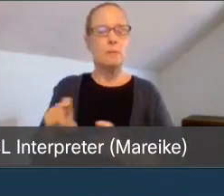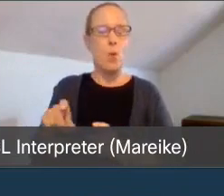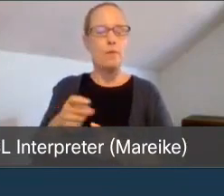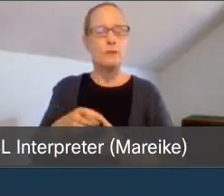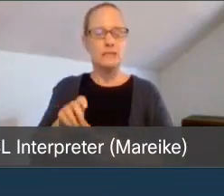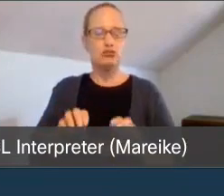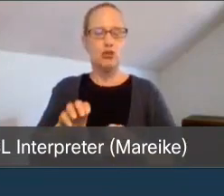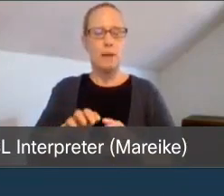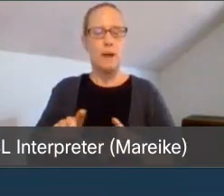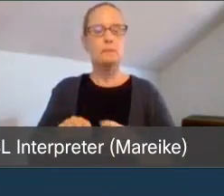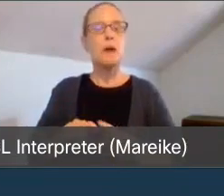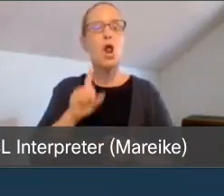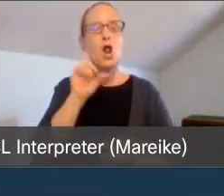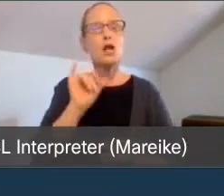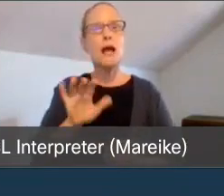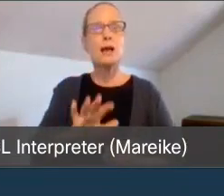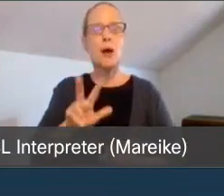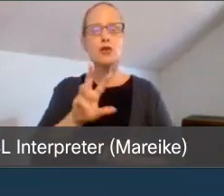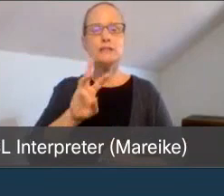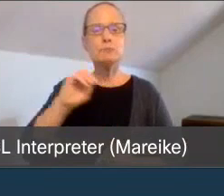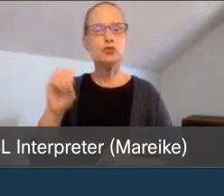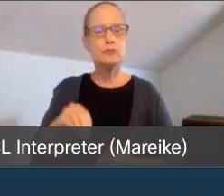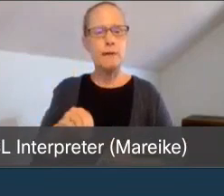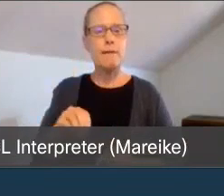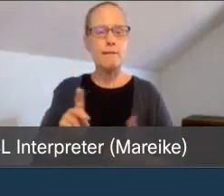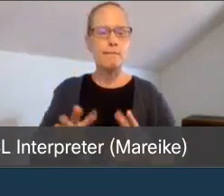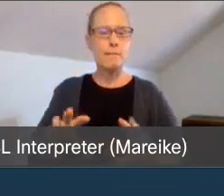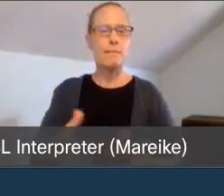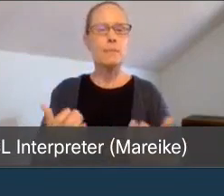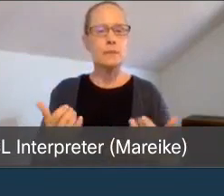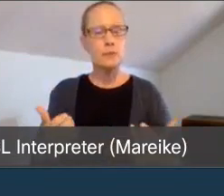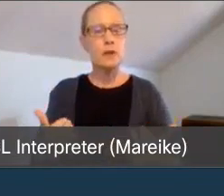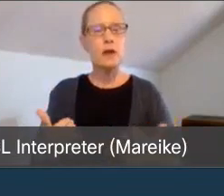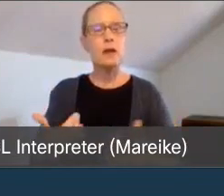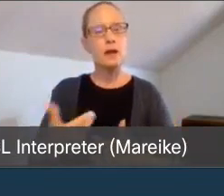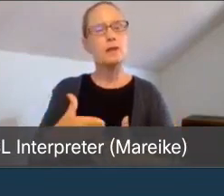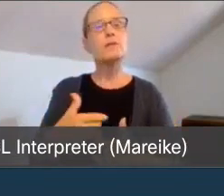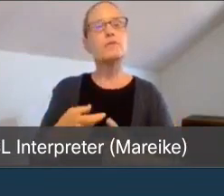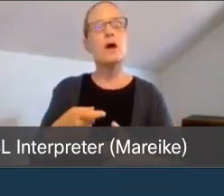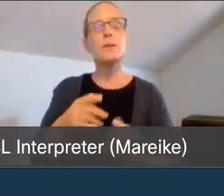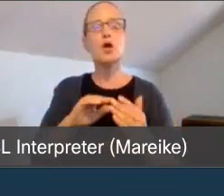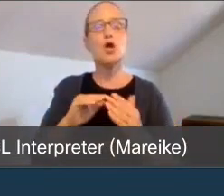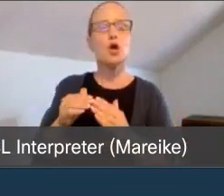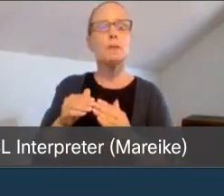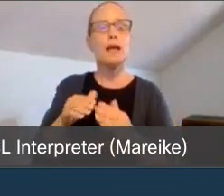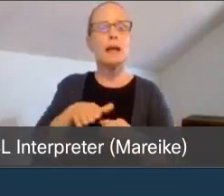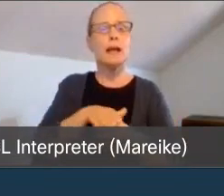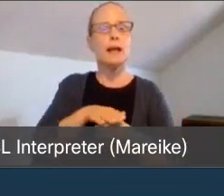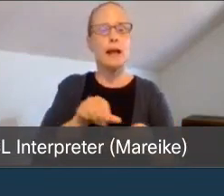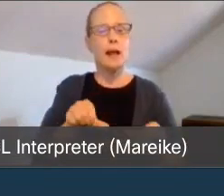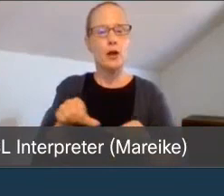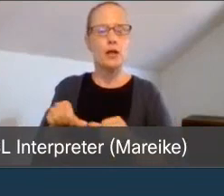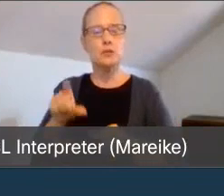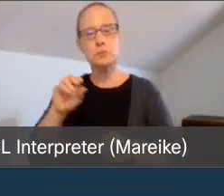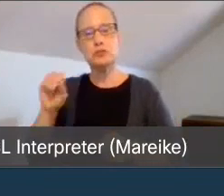have about 36% of participants today from an urban area, 20%